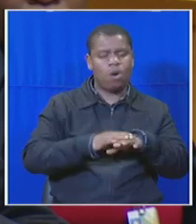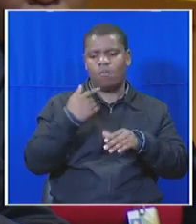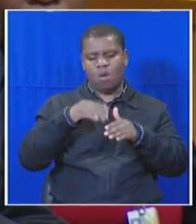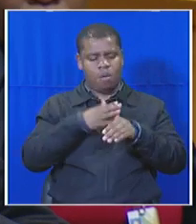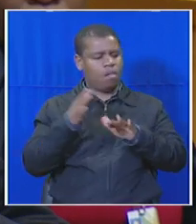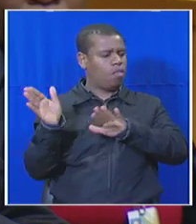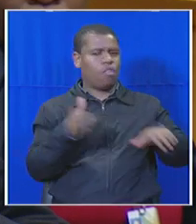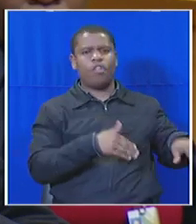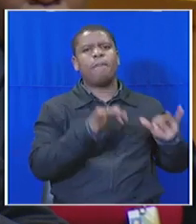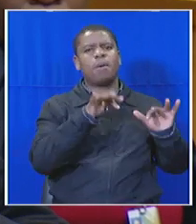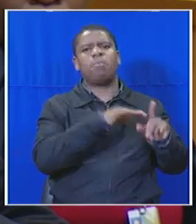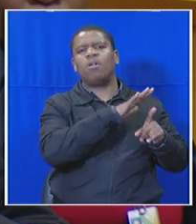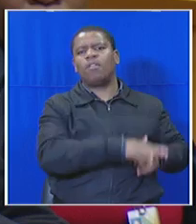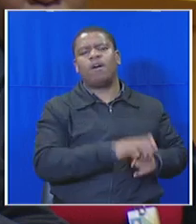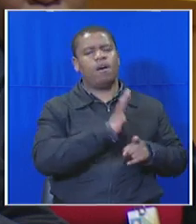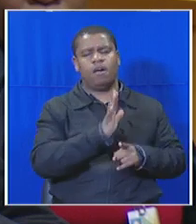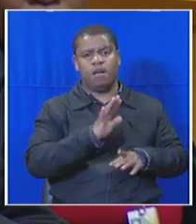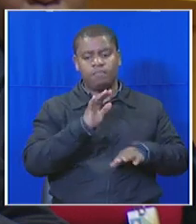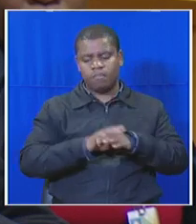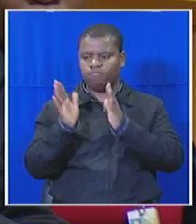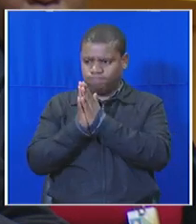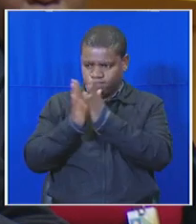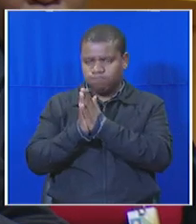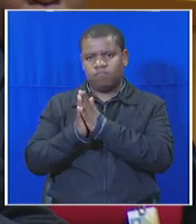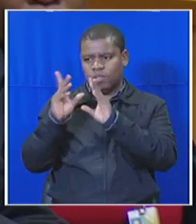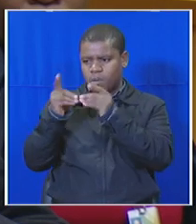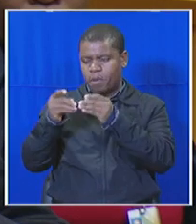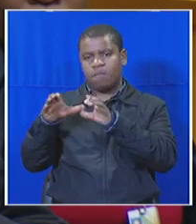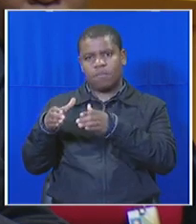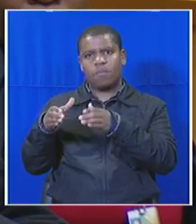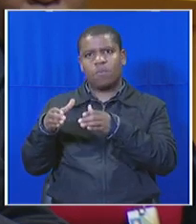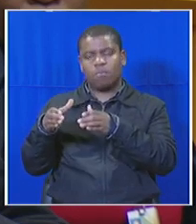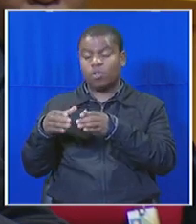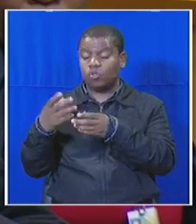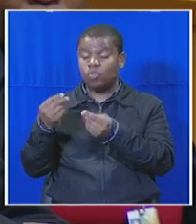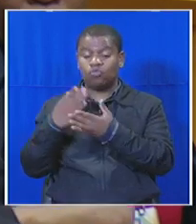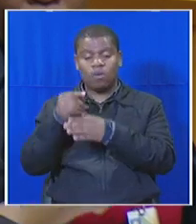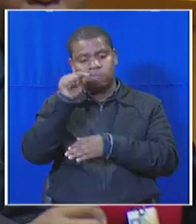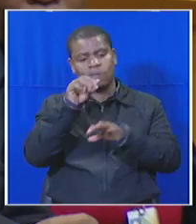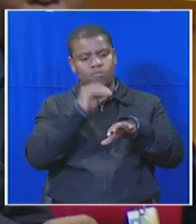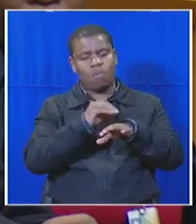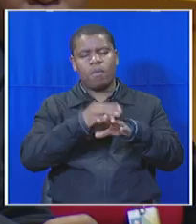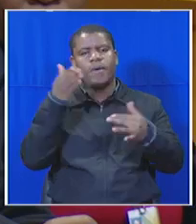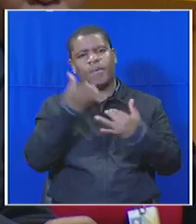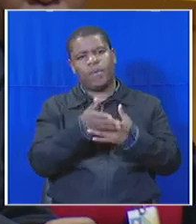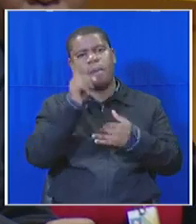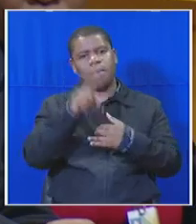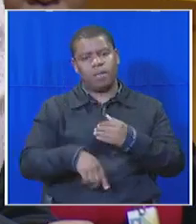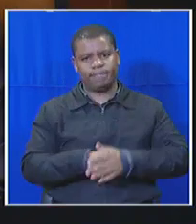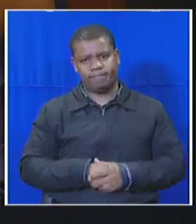suffering. Further urge the Department of Human Settlements to act speedily to resolve this matter. I so